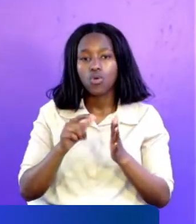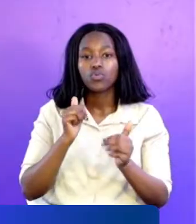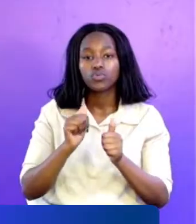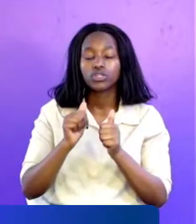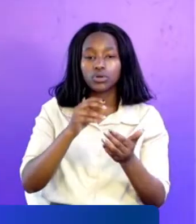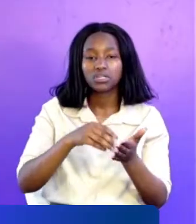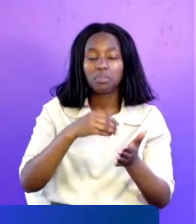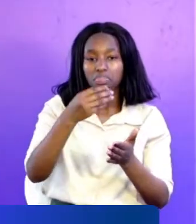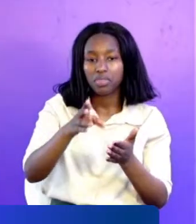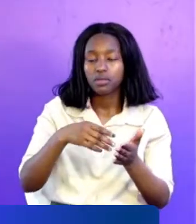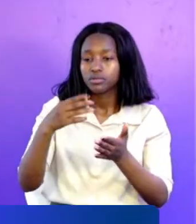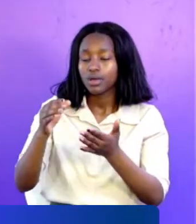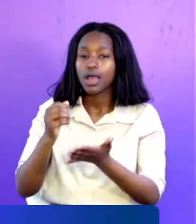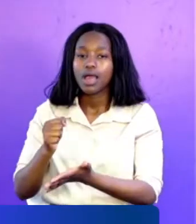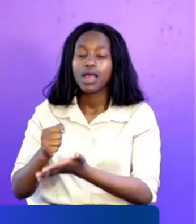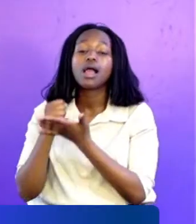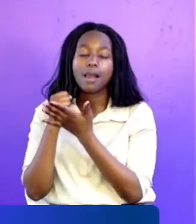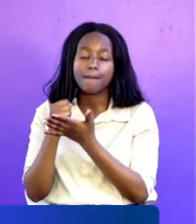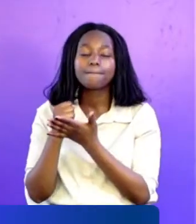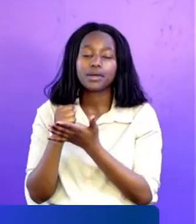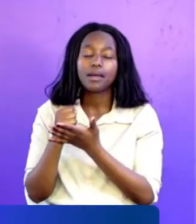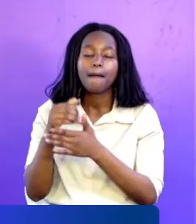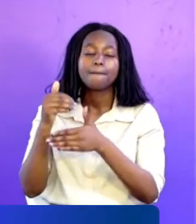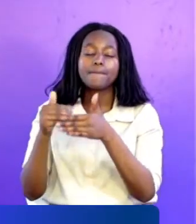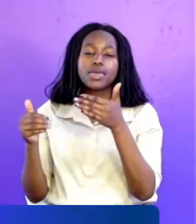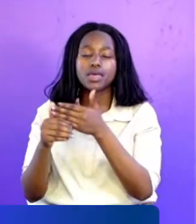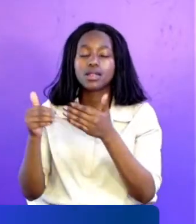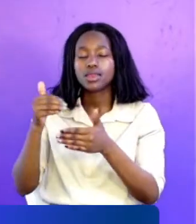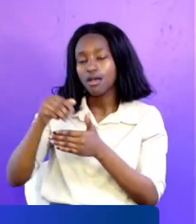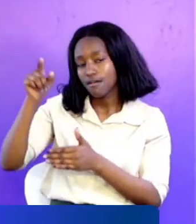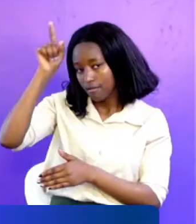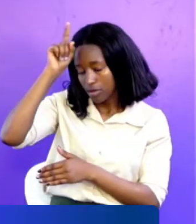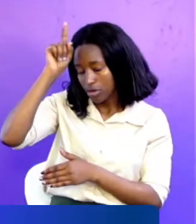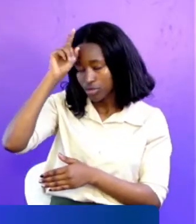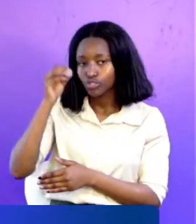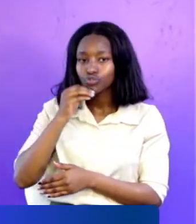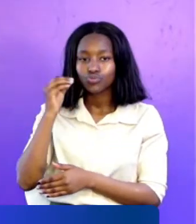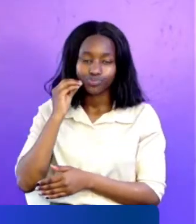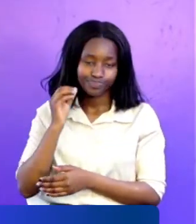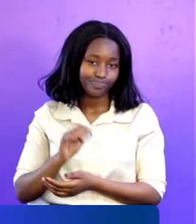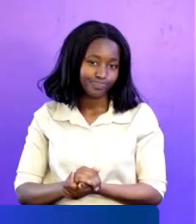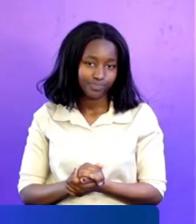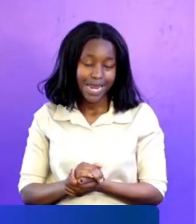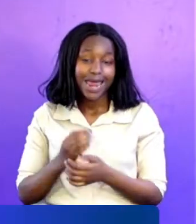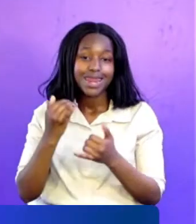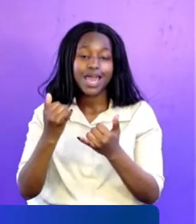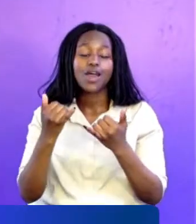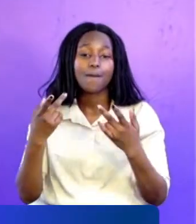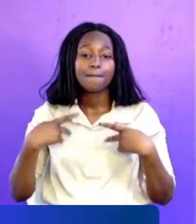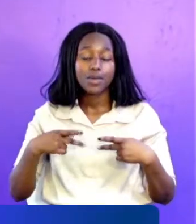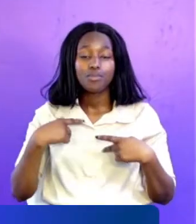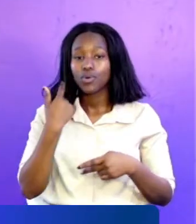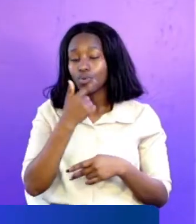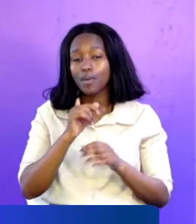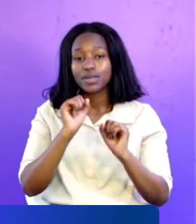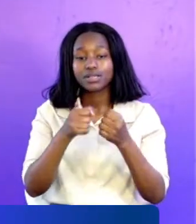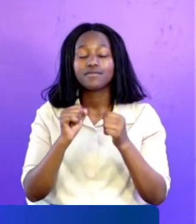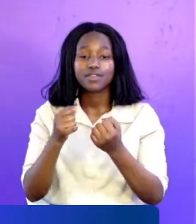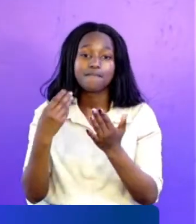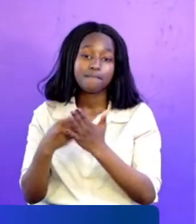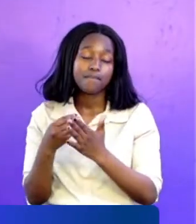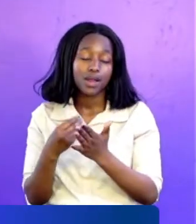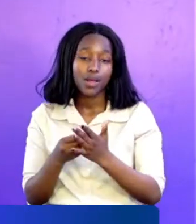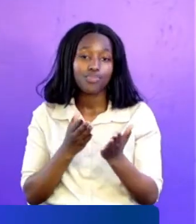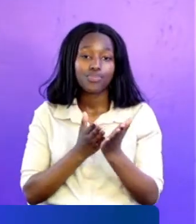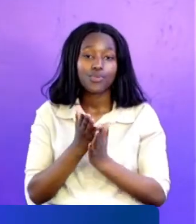homes. Now, Parliament approves new regulations for those with savings in the fund to secure loans to construct